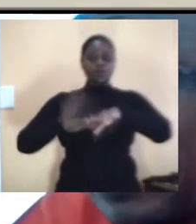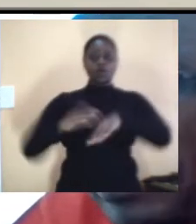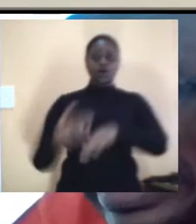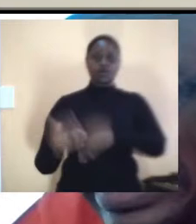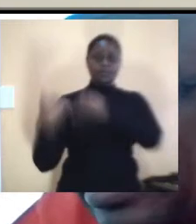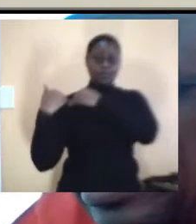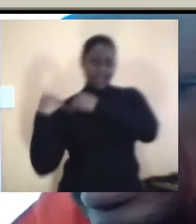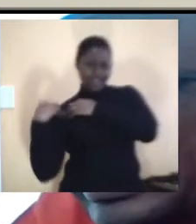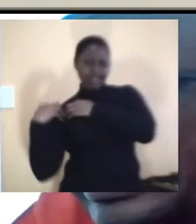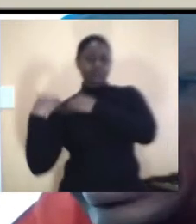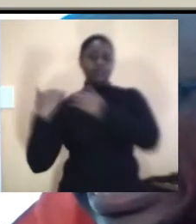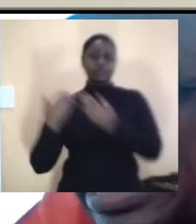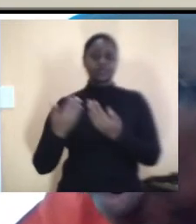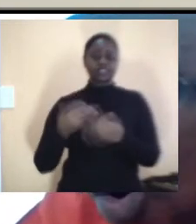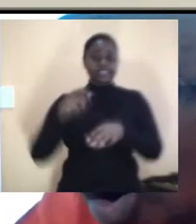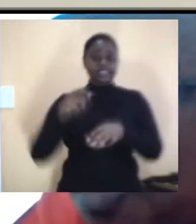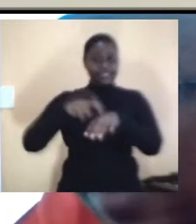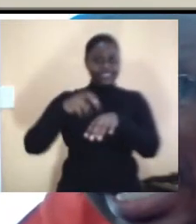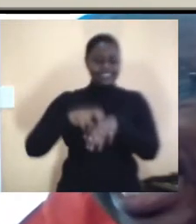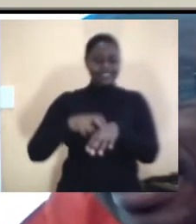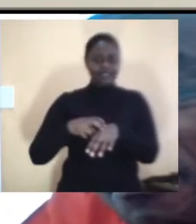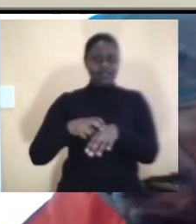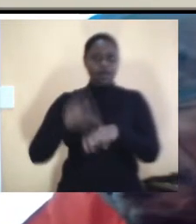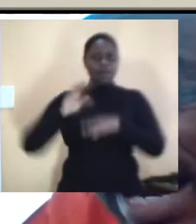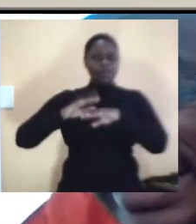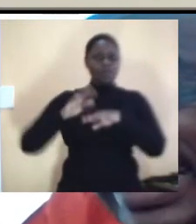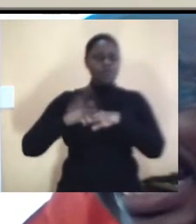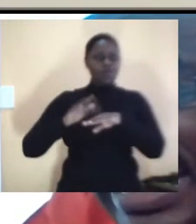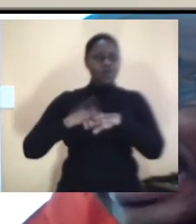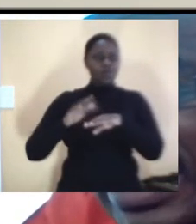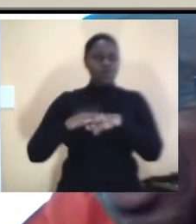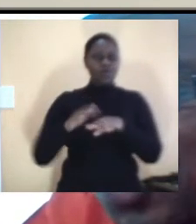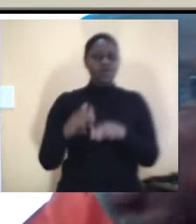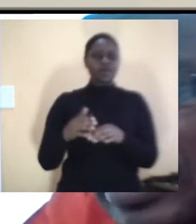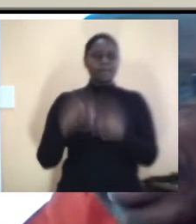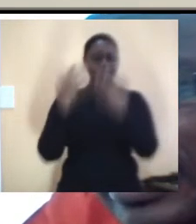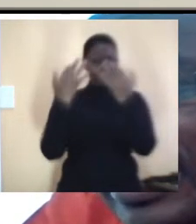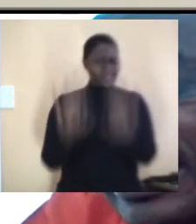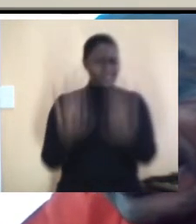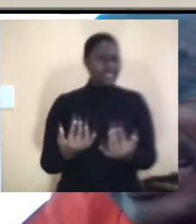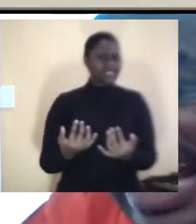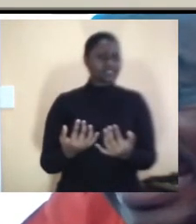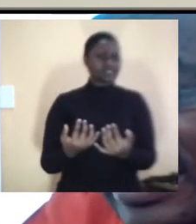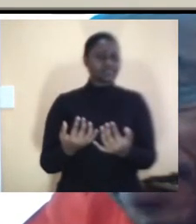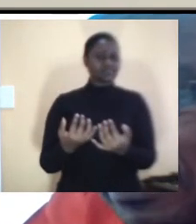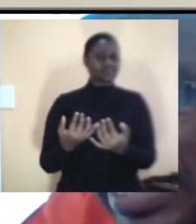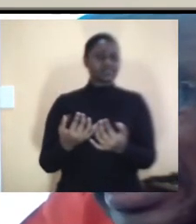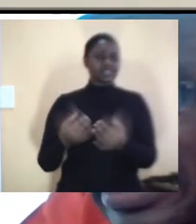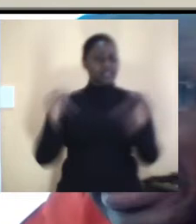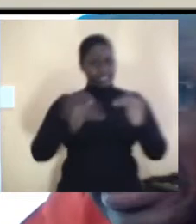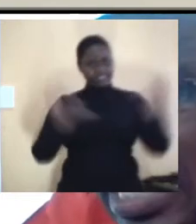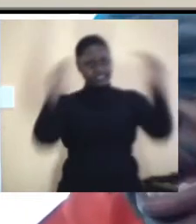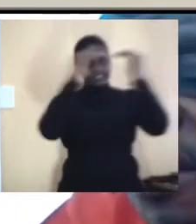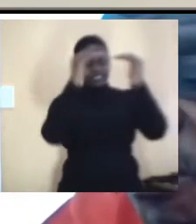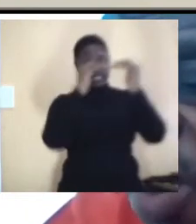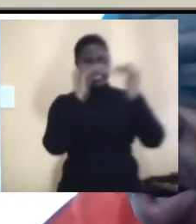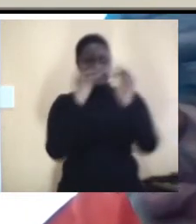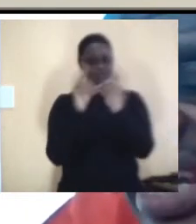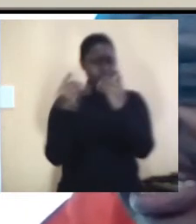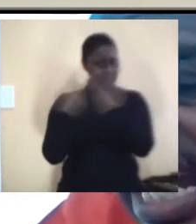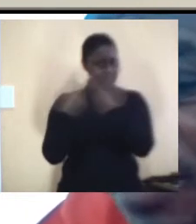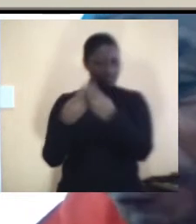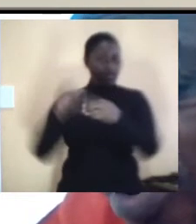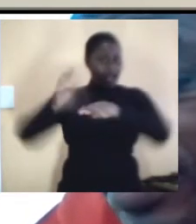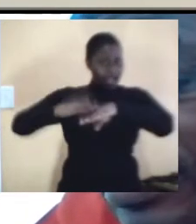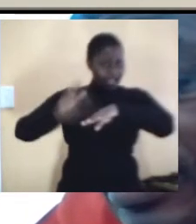More accountability is needed over money channels into the scandals department, and